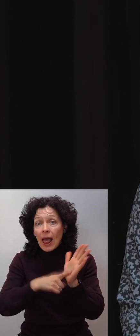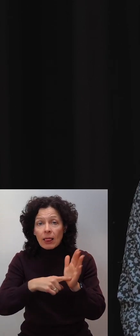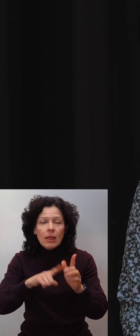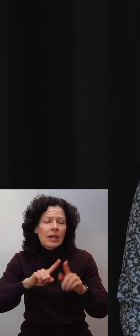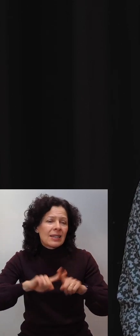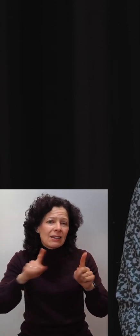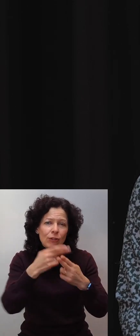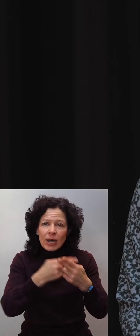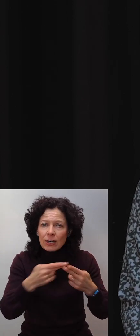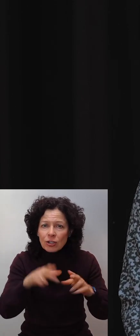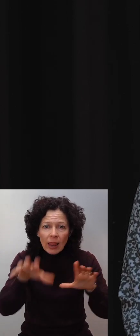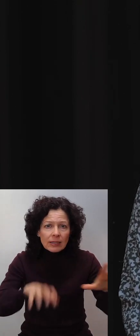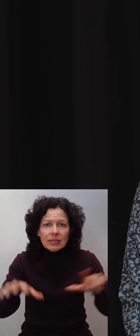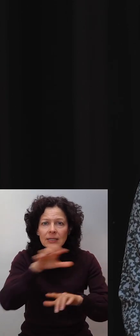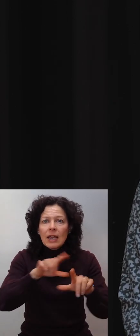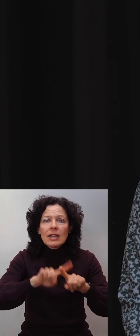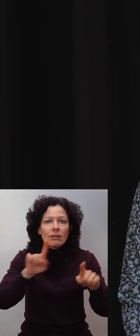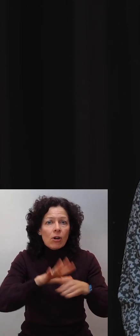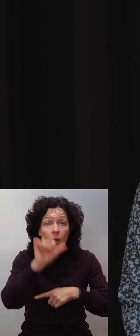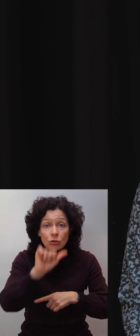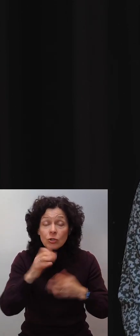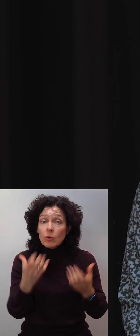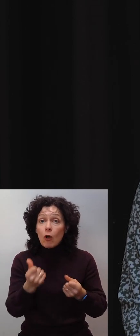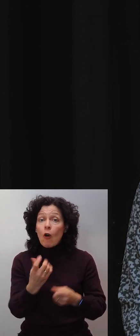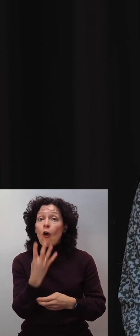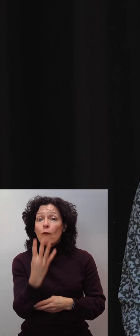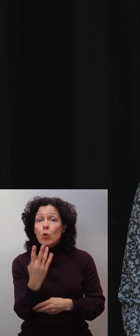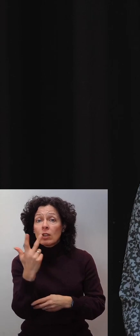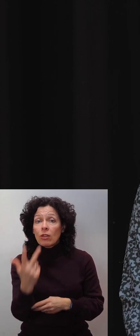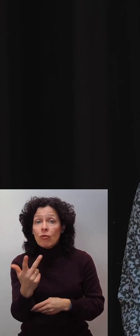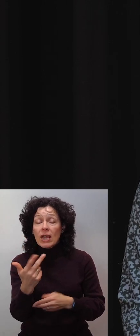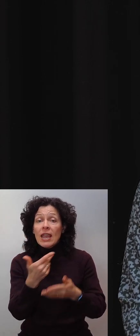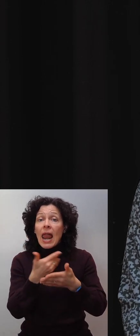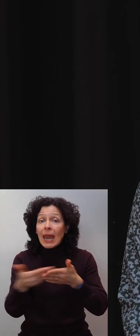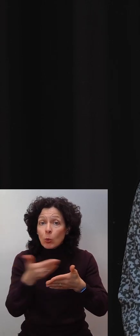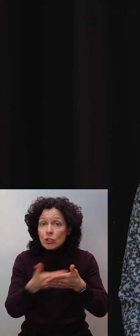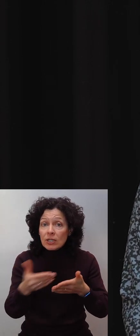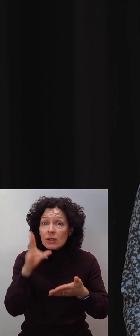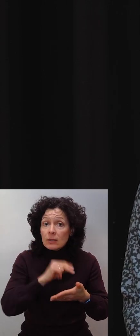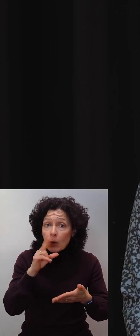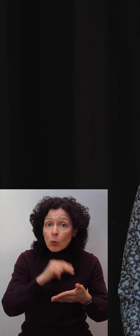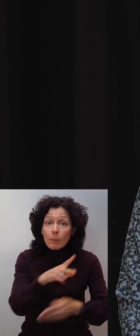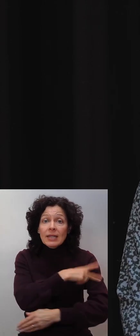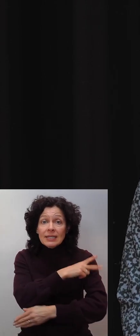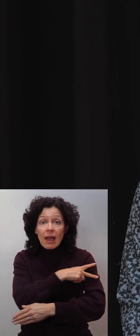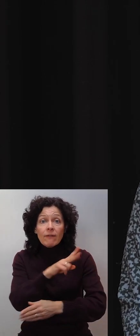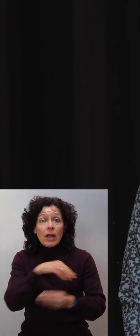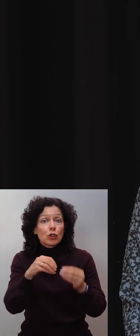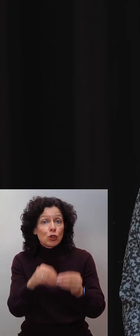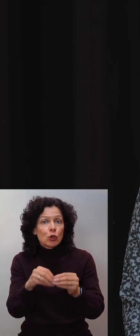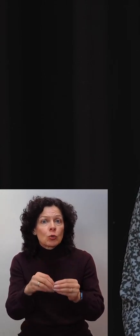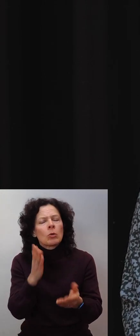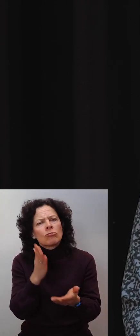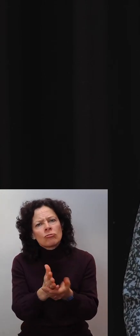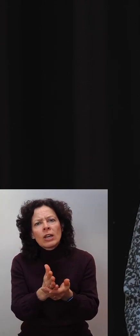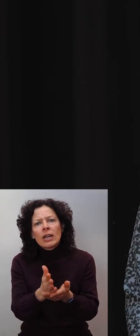nationalities. We have 43 languages that are spoken by our staff and students, and that's something we really